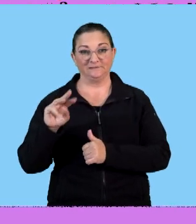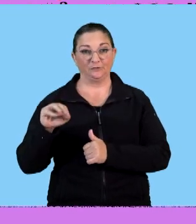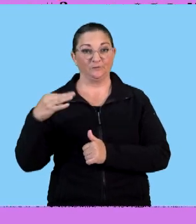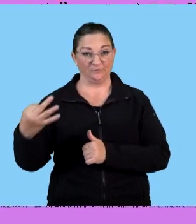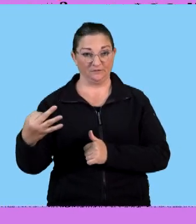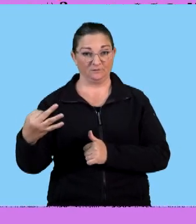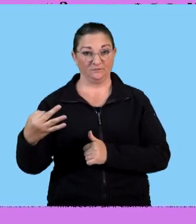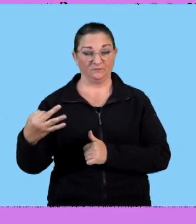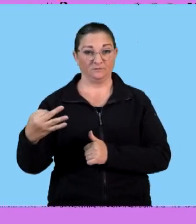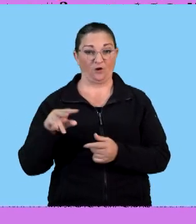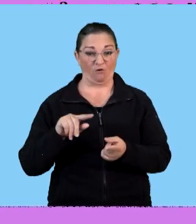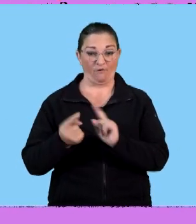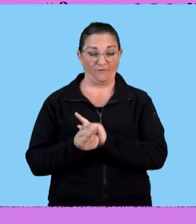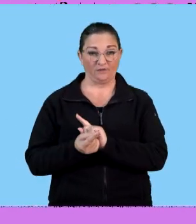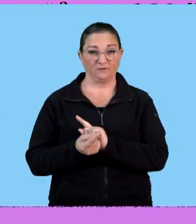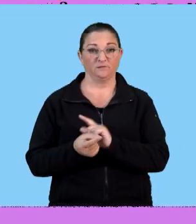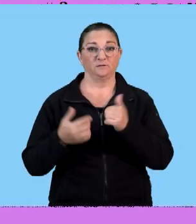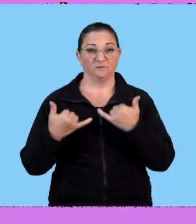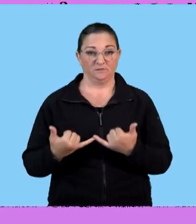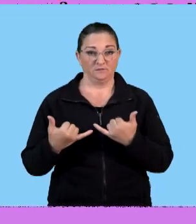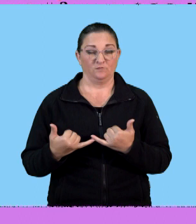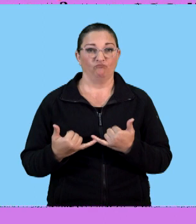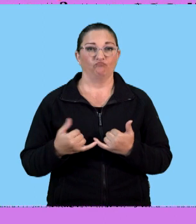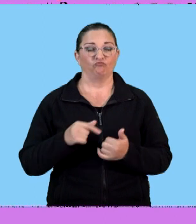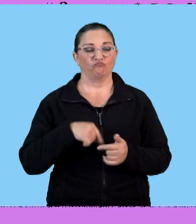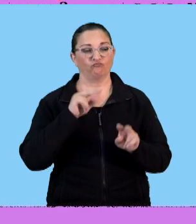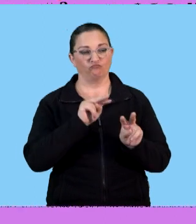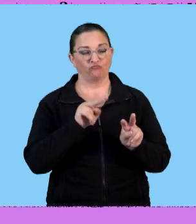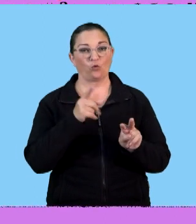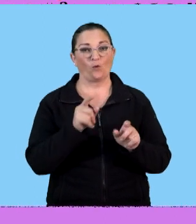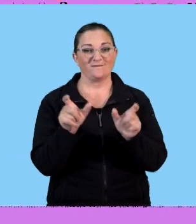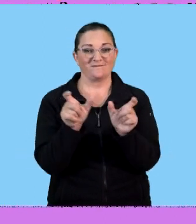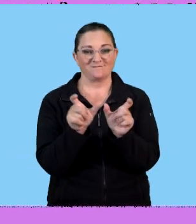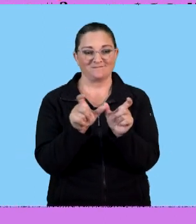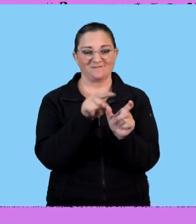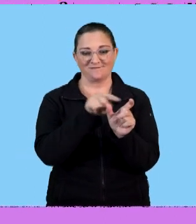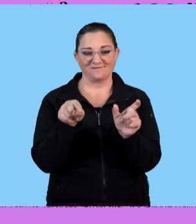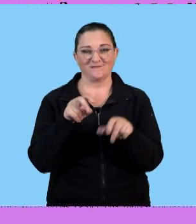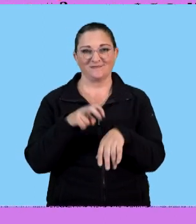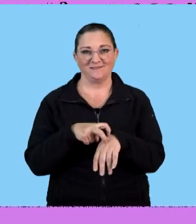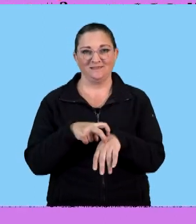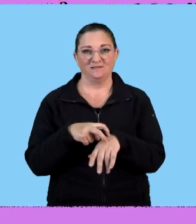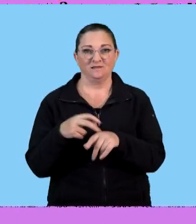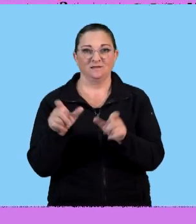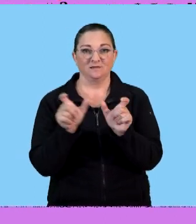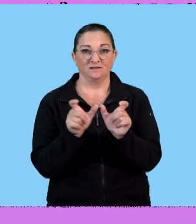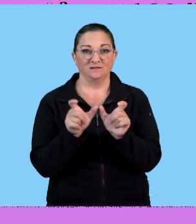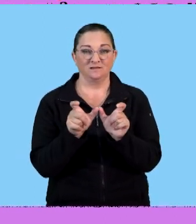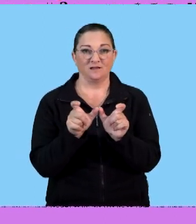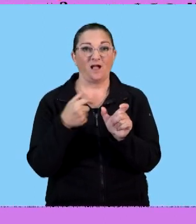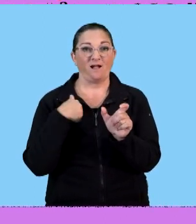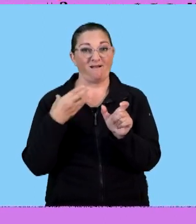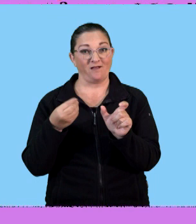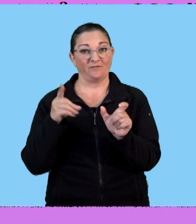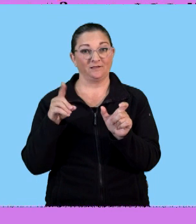that conversion that I've done there? Then what else do I observe? I need the radius. Okay, the radius, but what